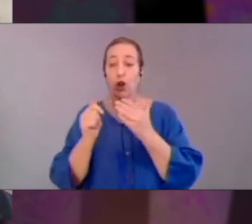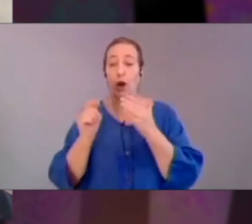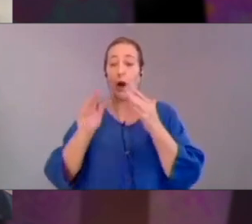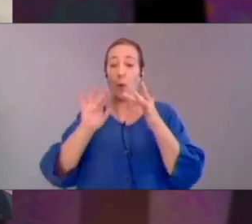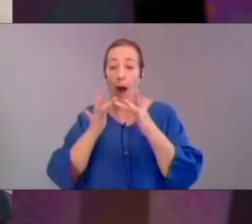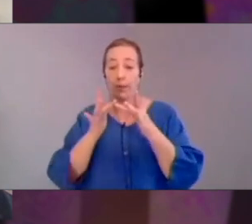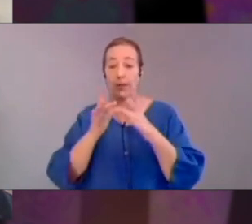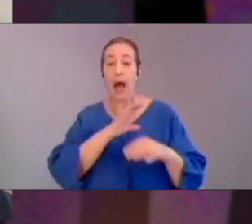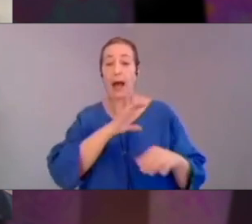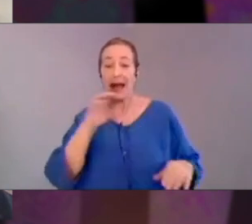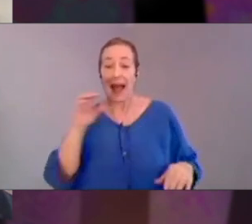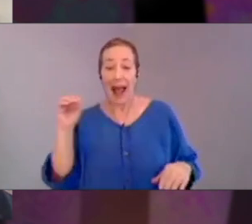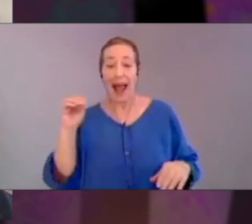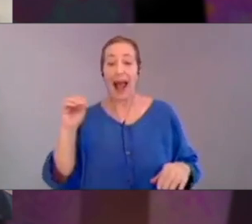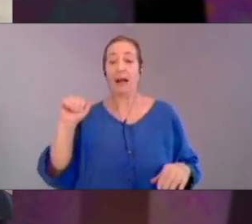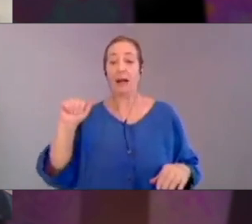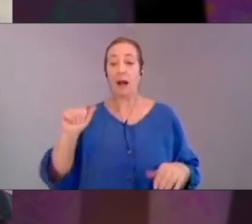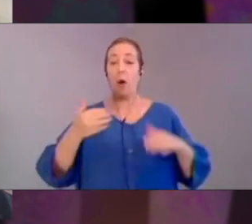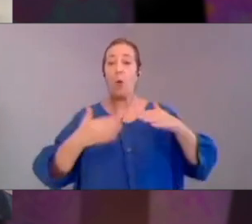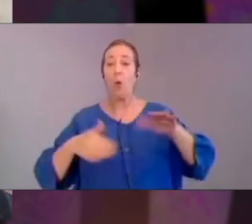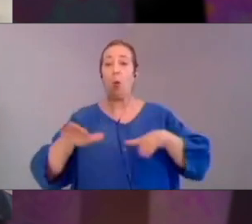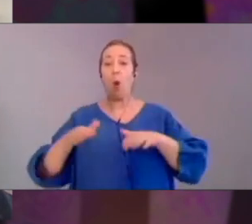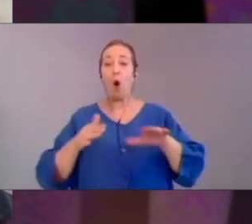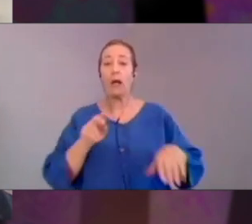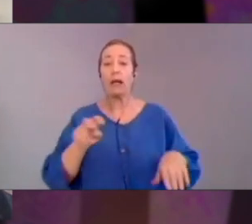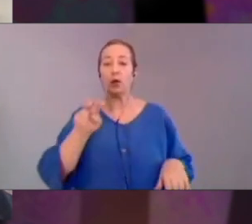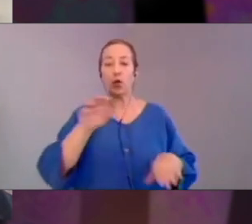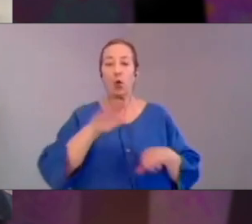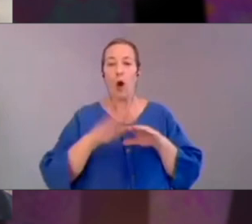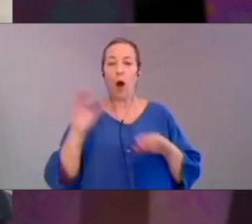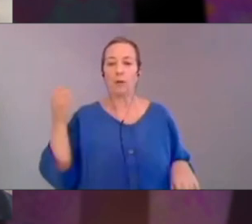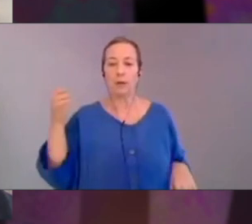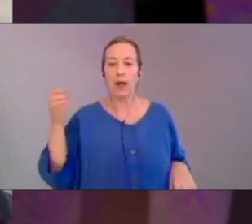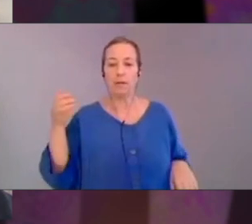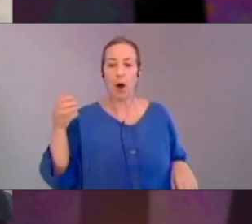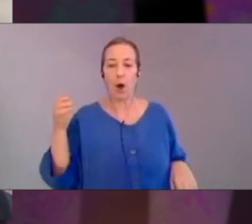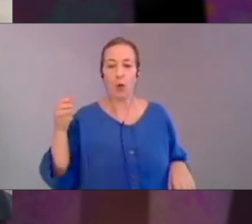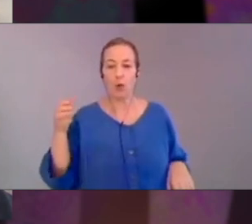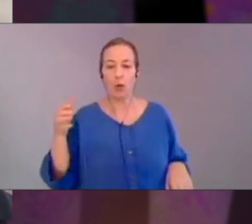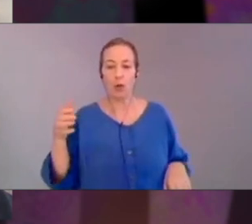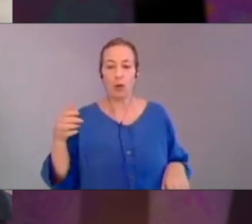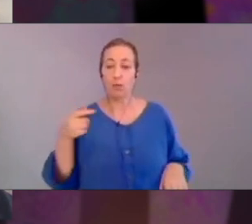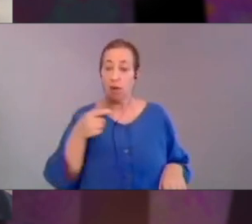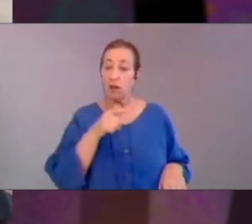phone walking tour. And they're really cool and they're definitely my art, but